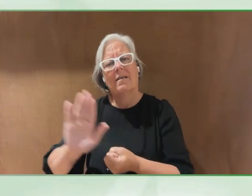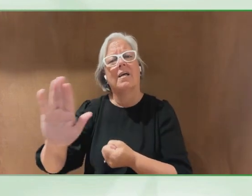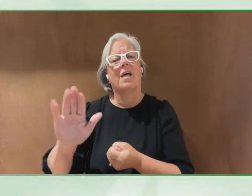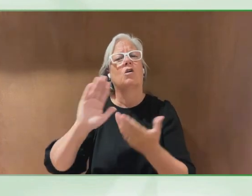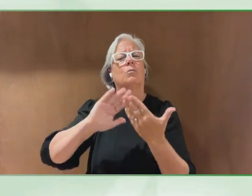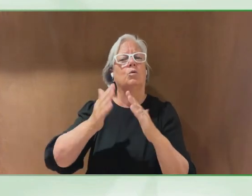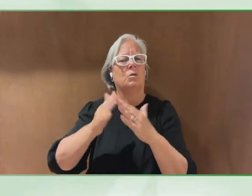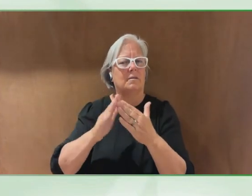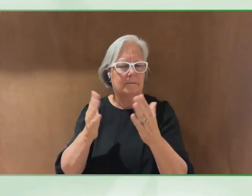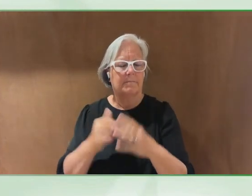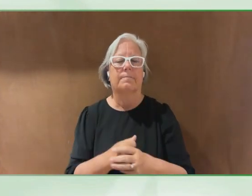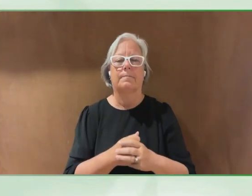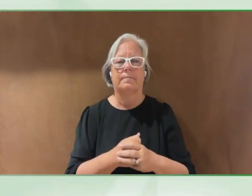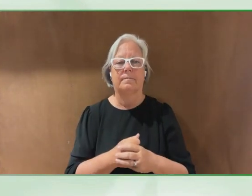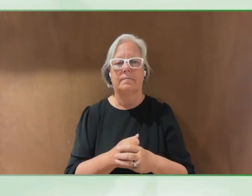So,